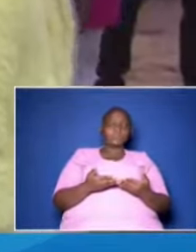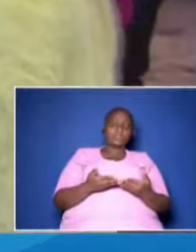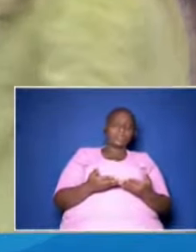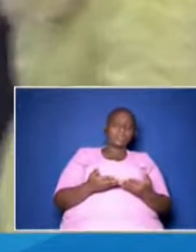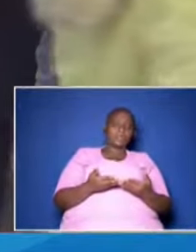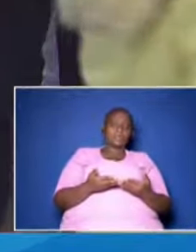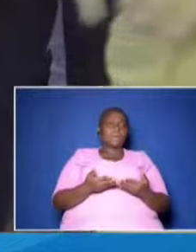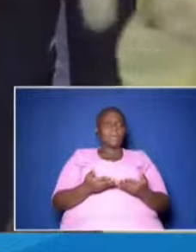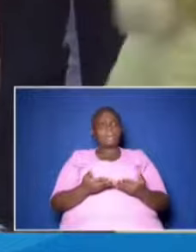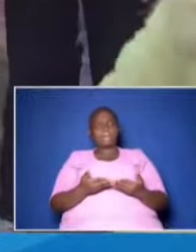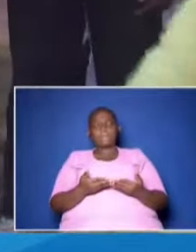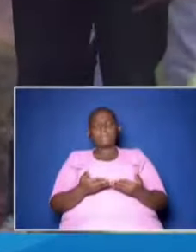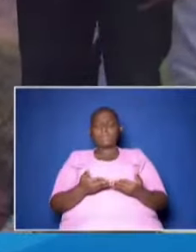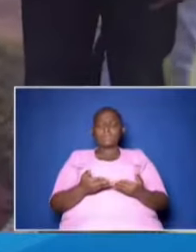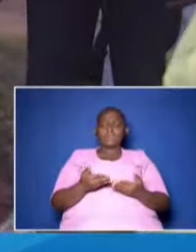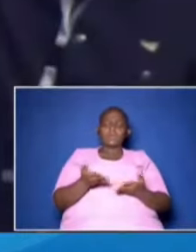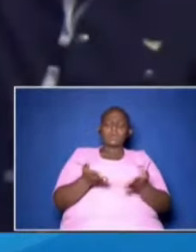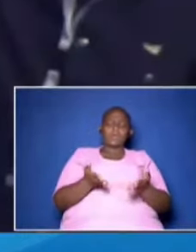Lord